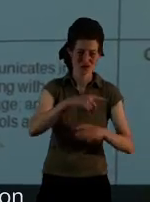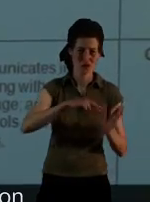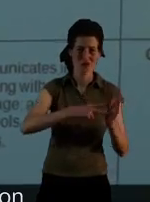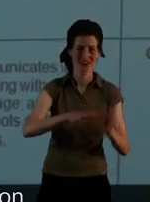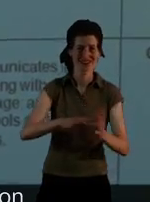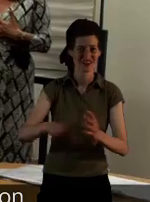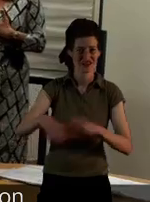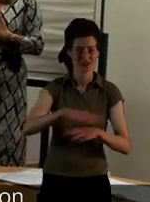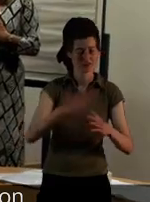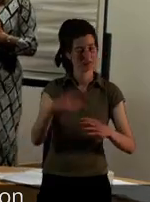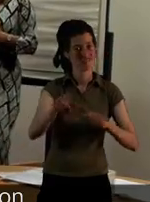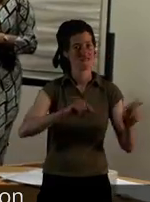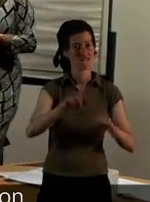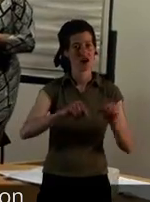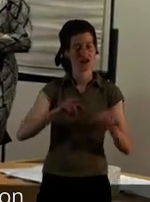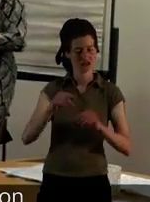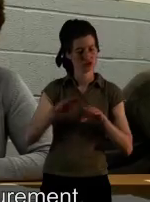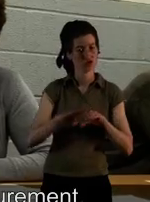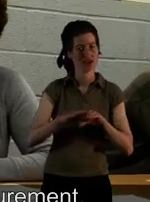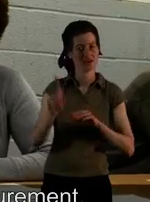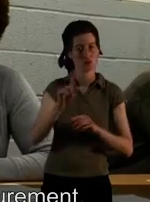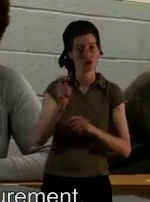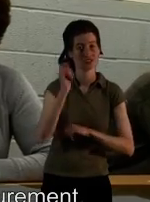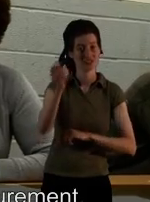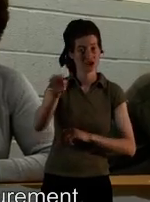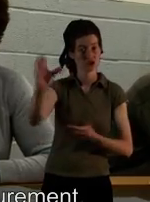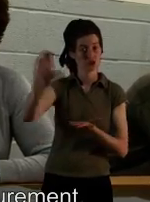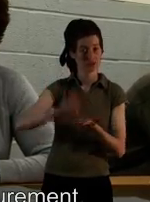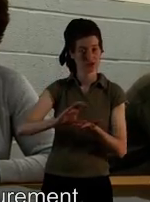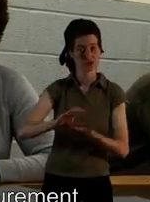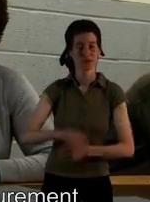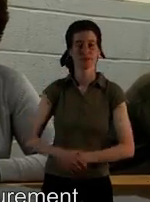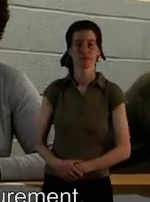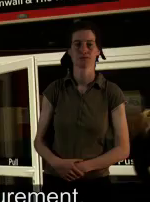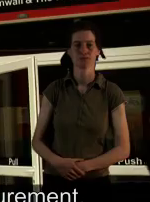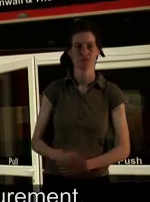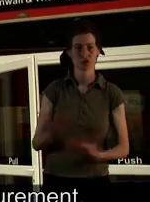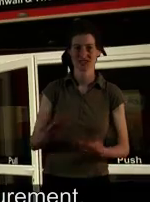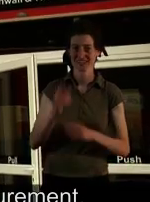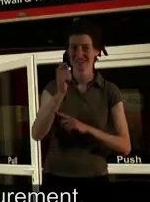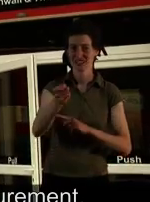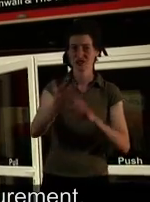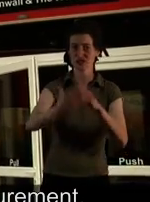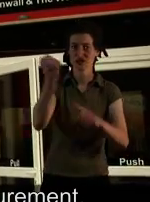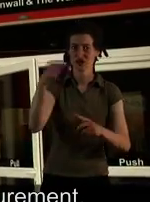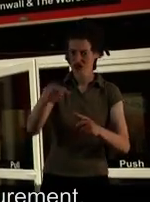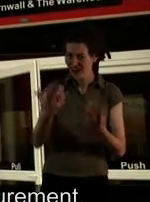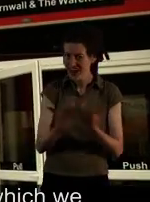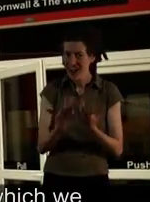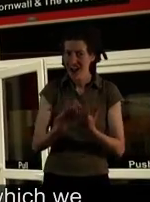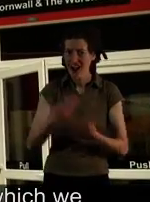to training on tendering and commissioning. And today's about tendering and procurement? Well, how you go about it, for start off